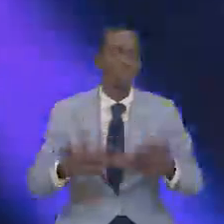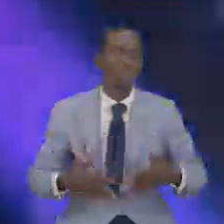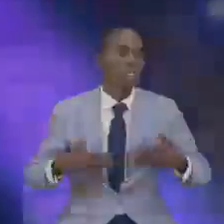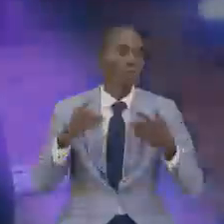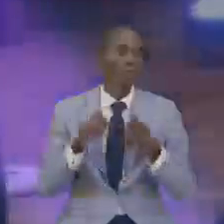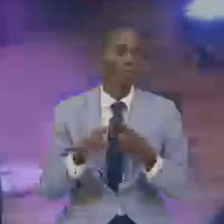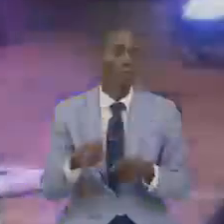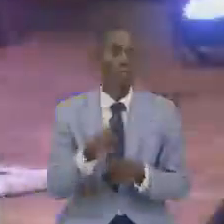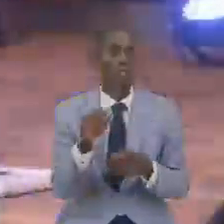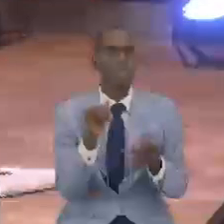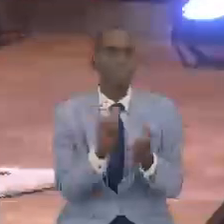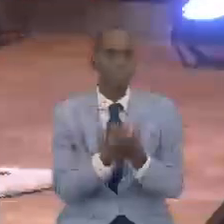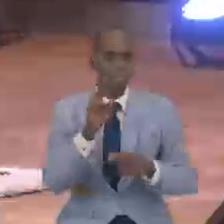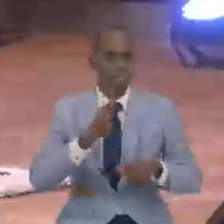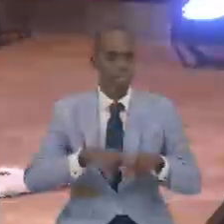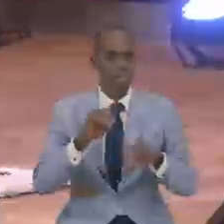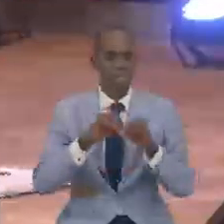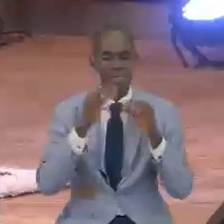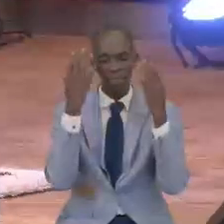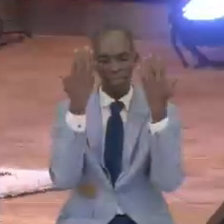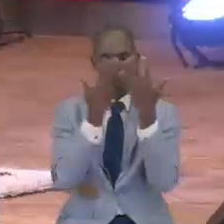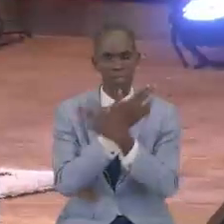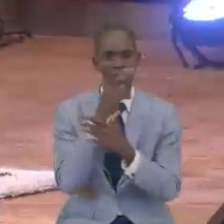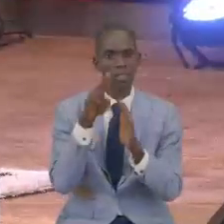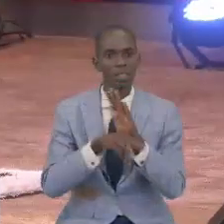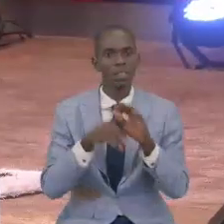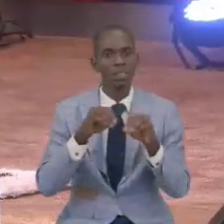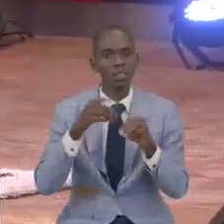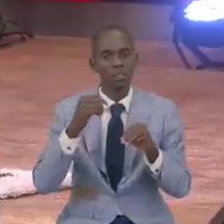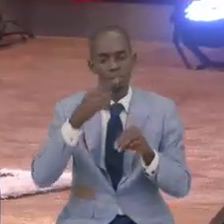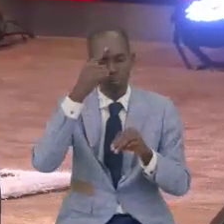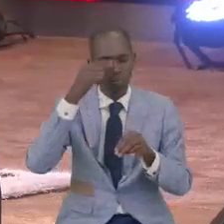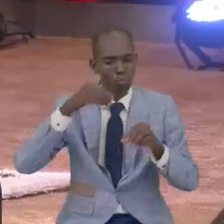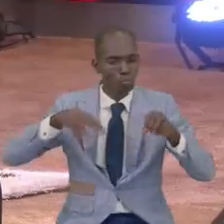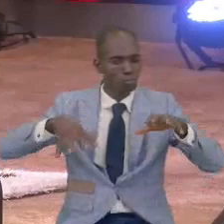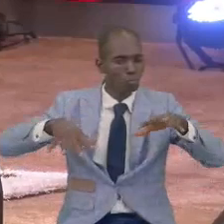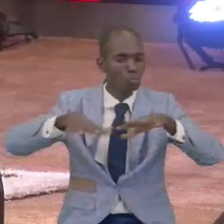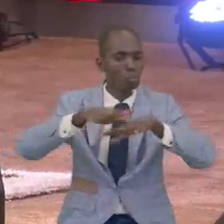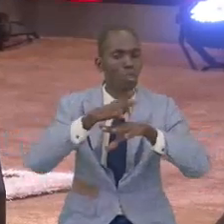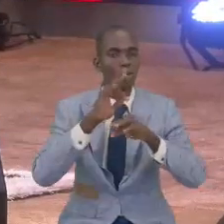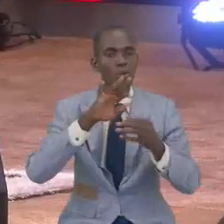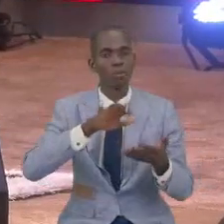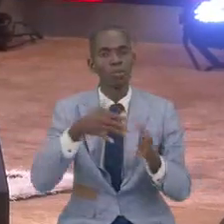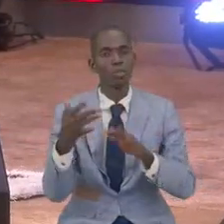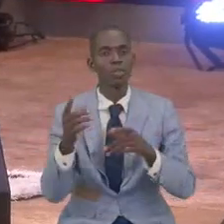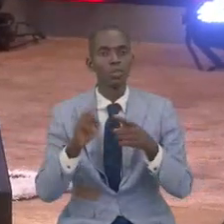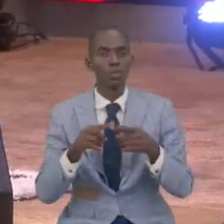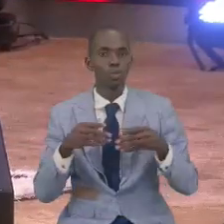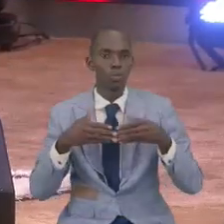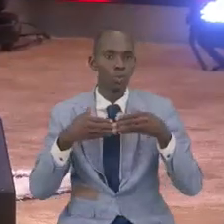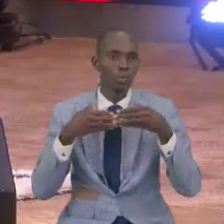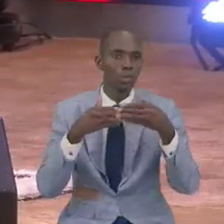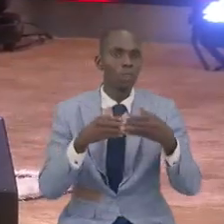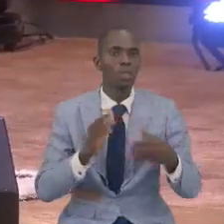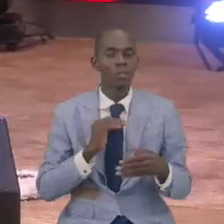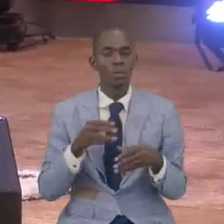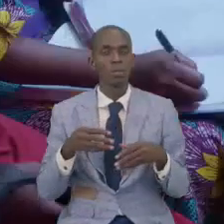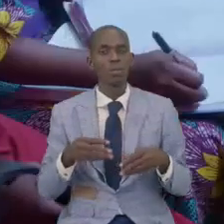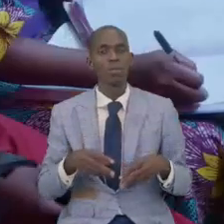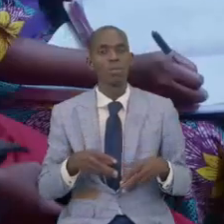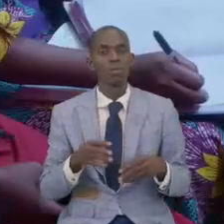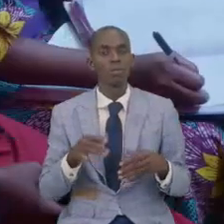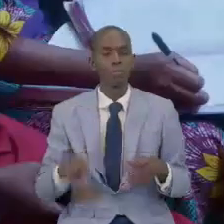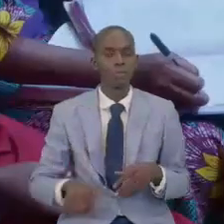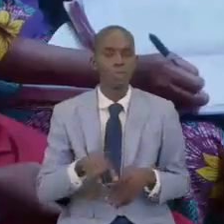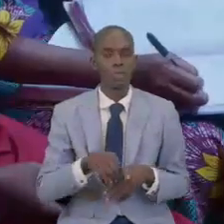that sit in darkness, in the shadow of death, to guide our feet to the way of peace.